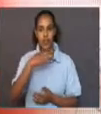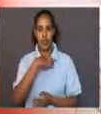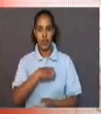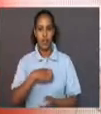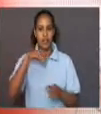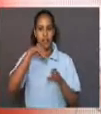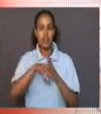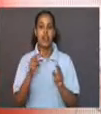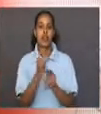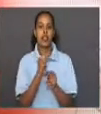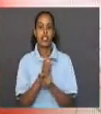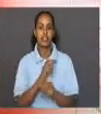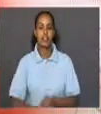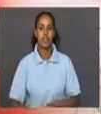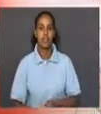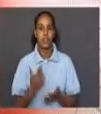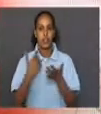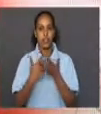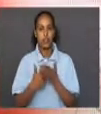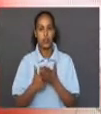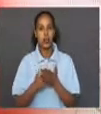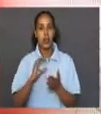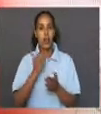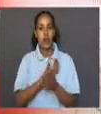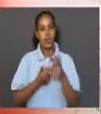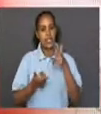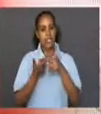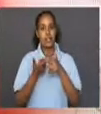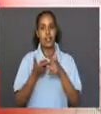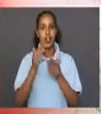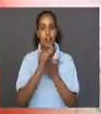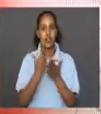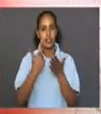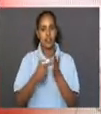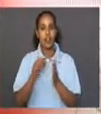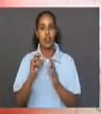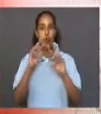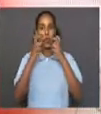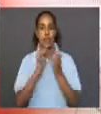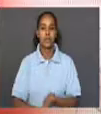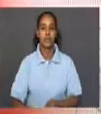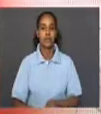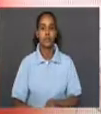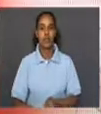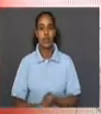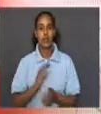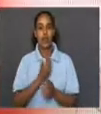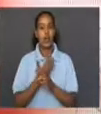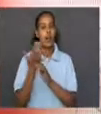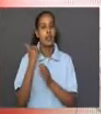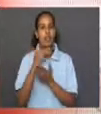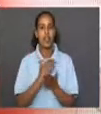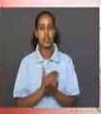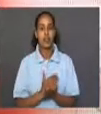elements in nature. This will be our third lesson on this topic. In our